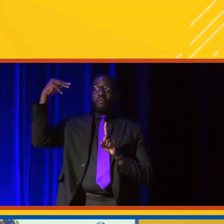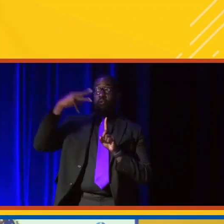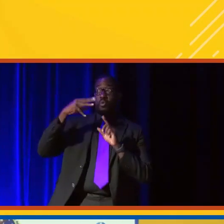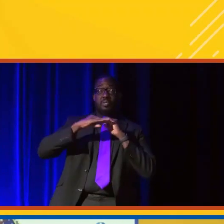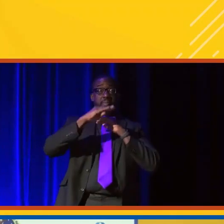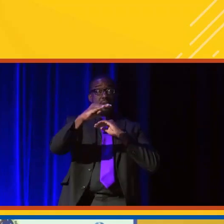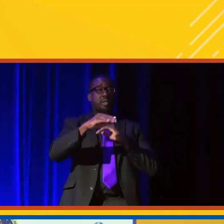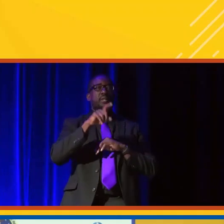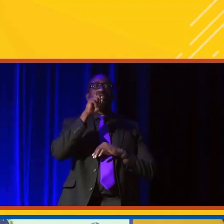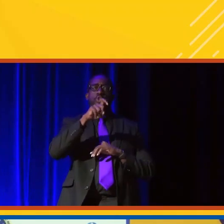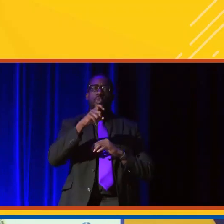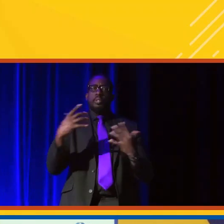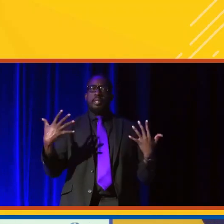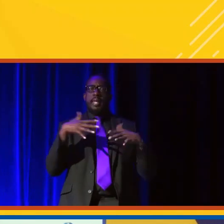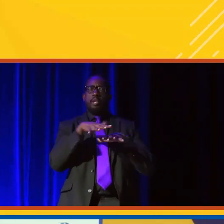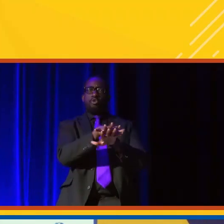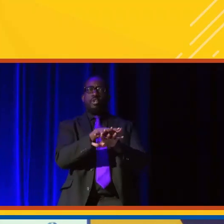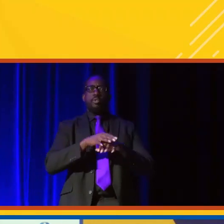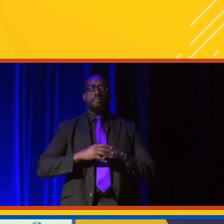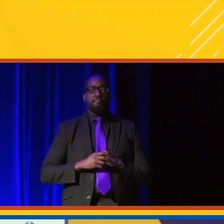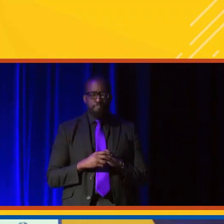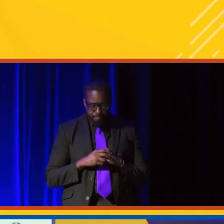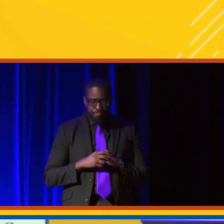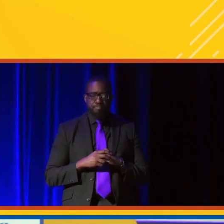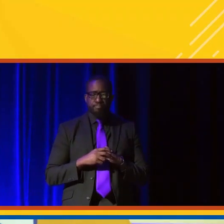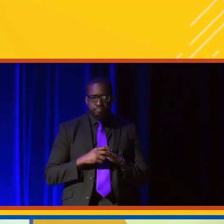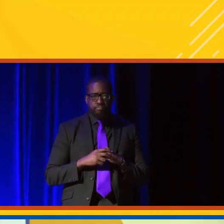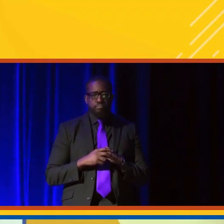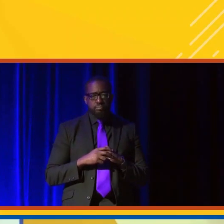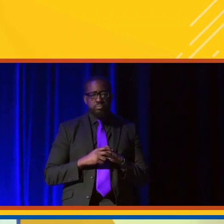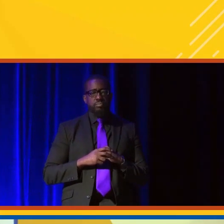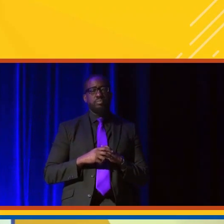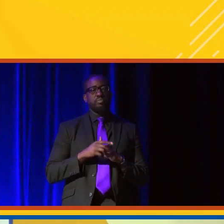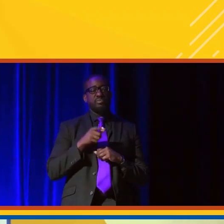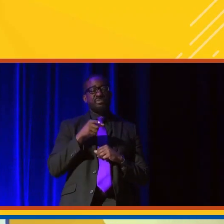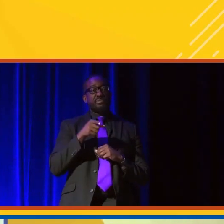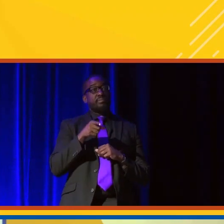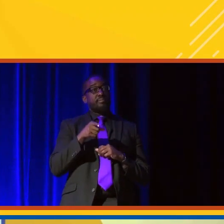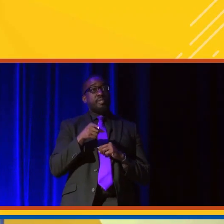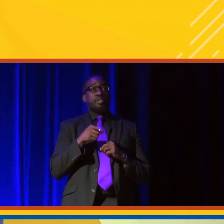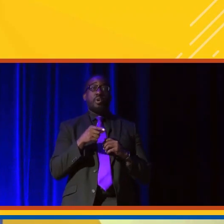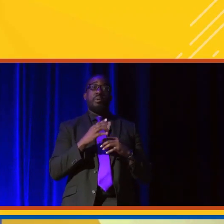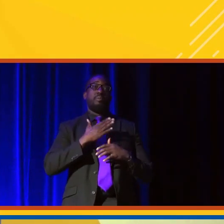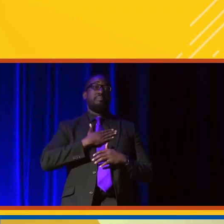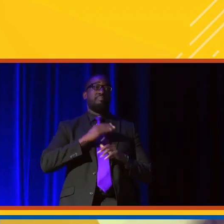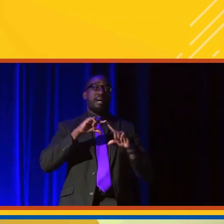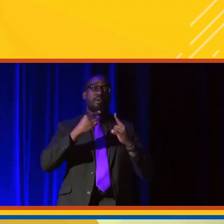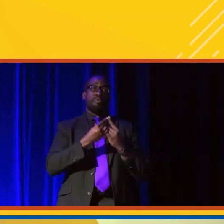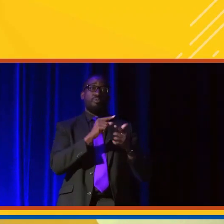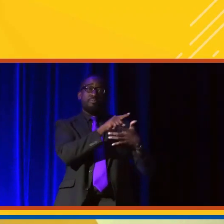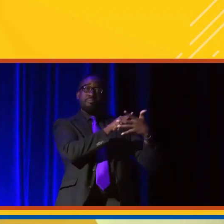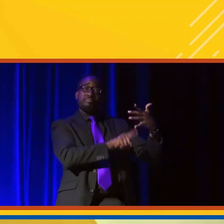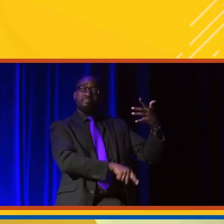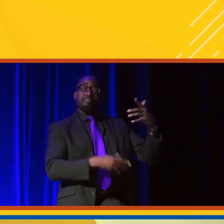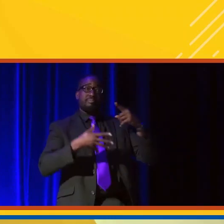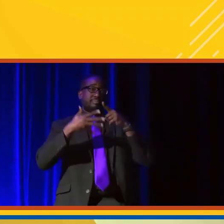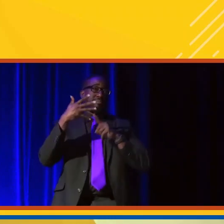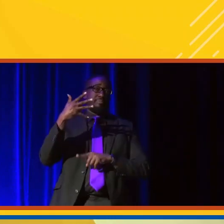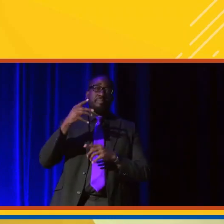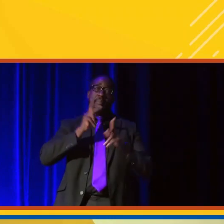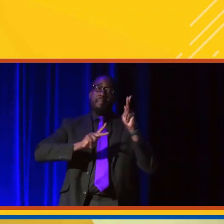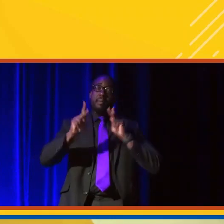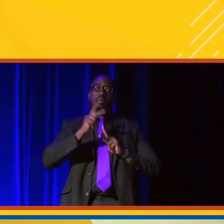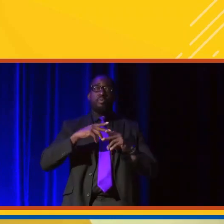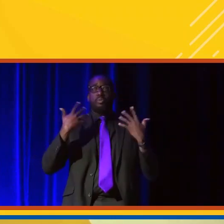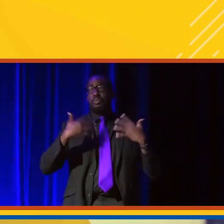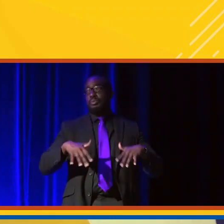I have a fantastic group. The work that I showed you here was done by a number of folks in the group. They're really, anytime you